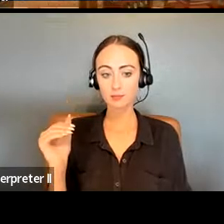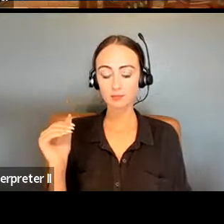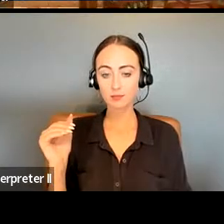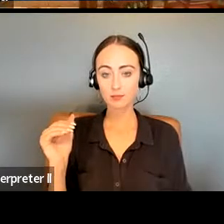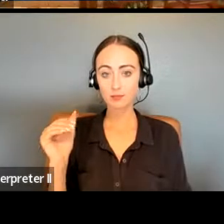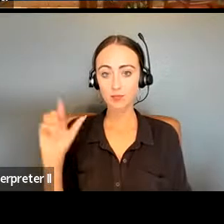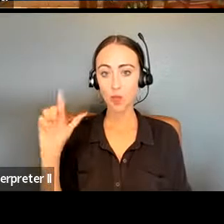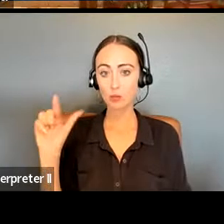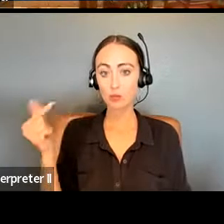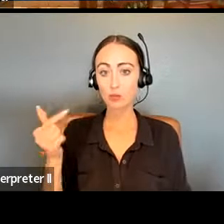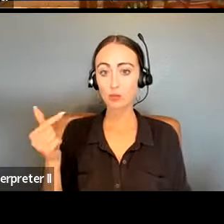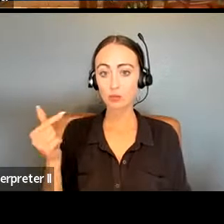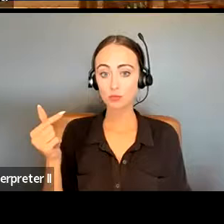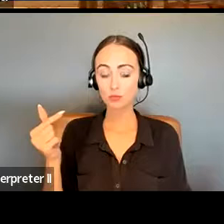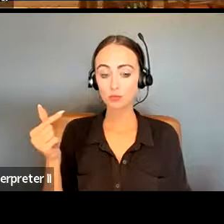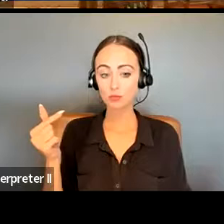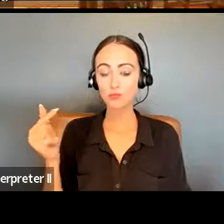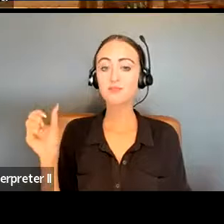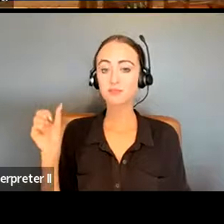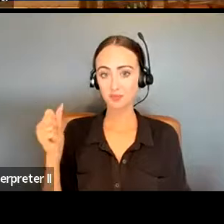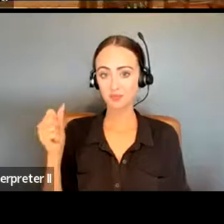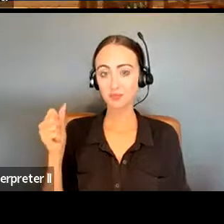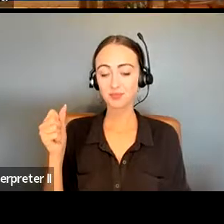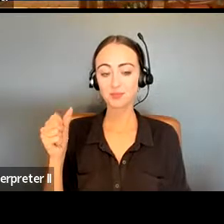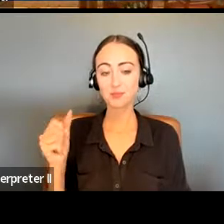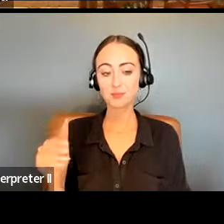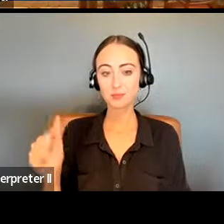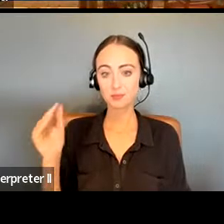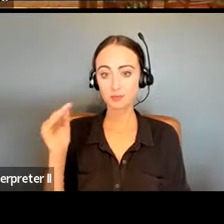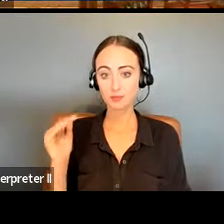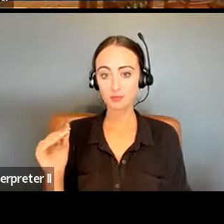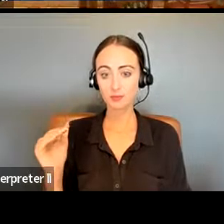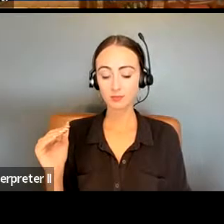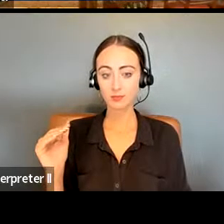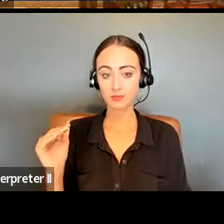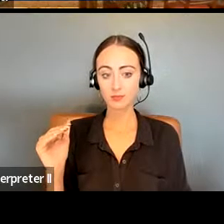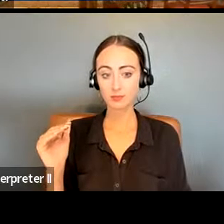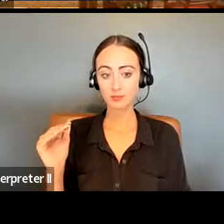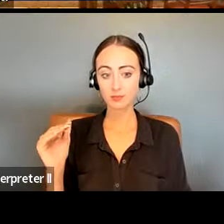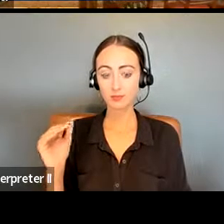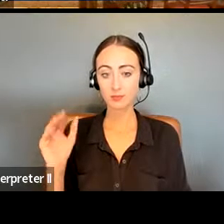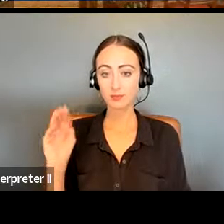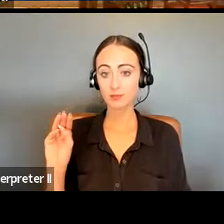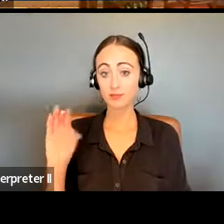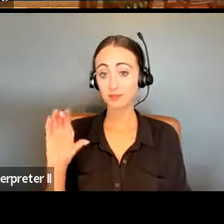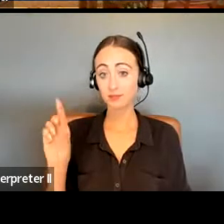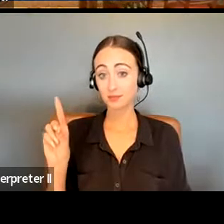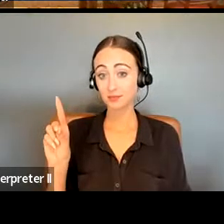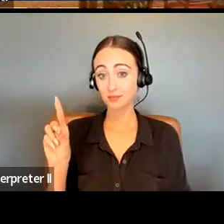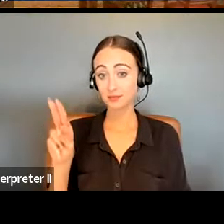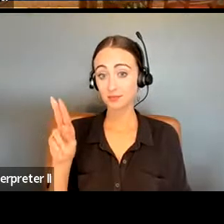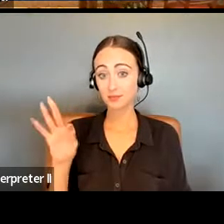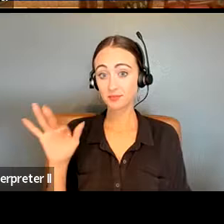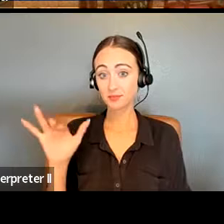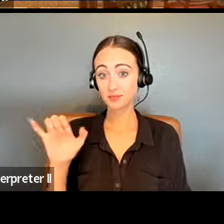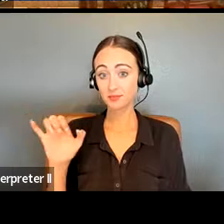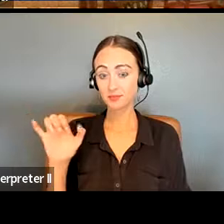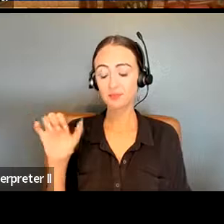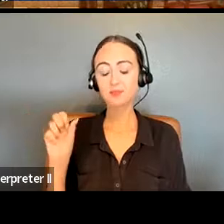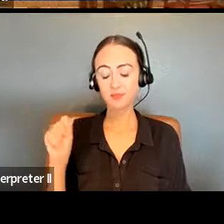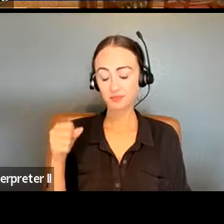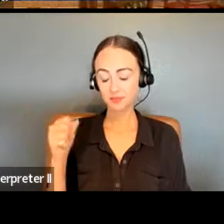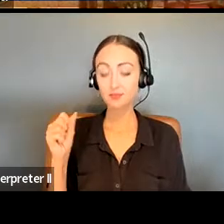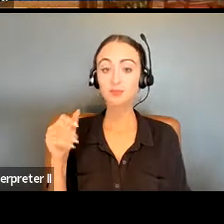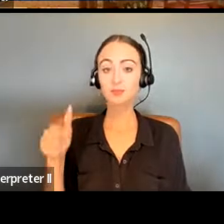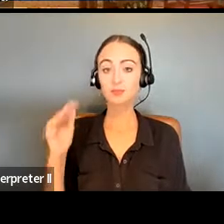Councilmember Lewis George. Yes. Councilmember Lewis George votes yes. Councilmember McDuffie. Yes. McDuffie